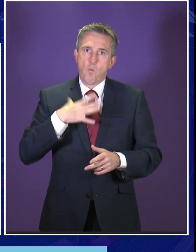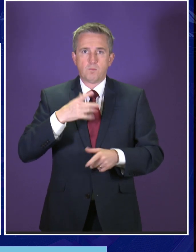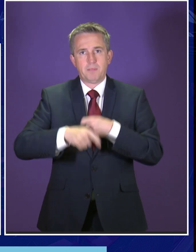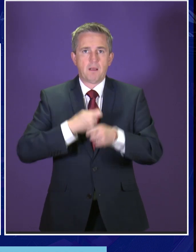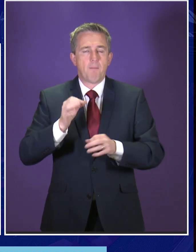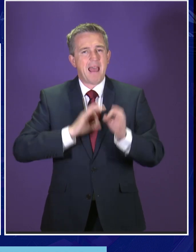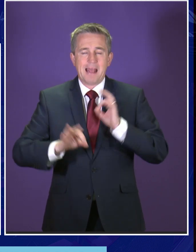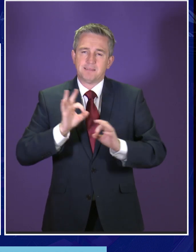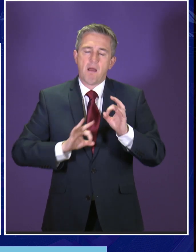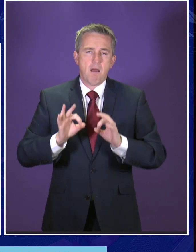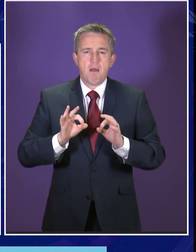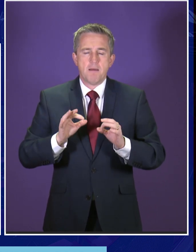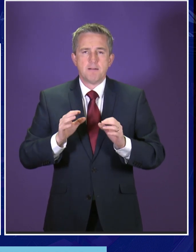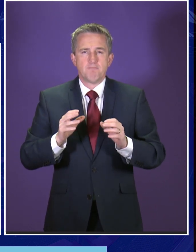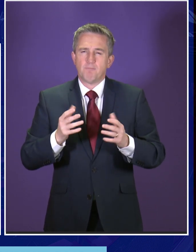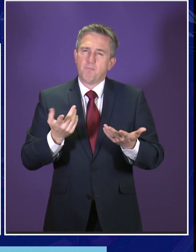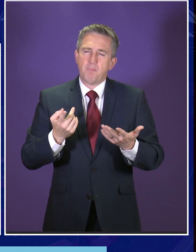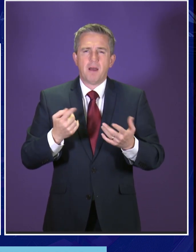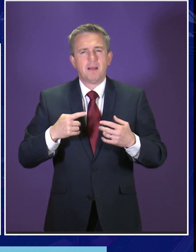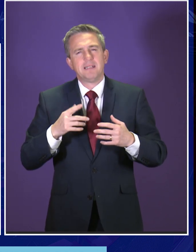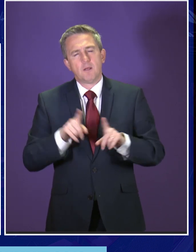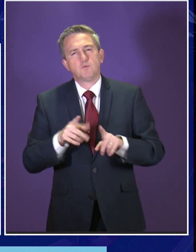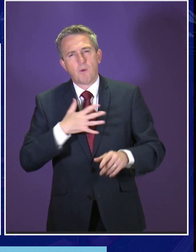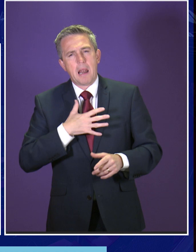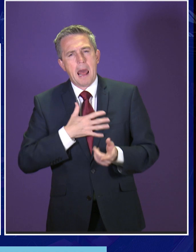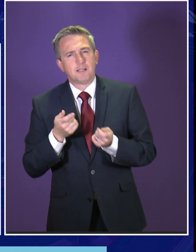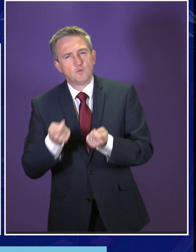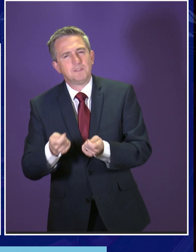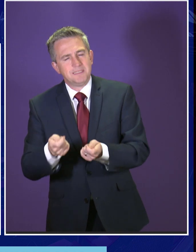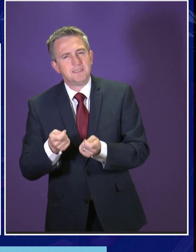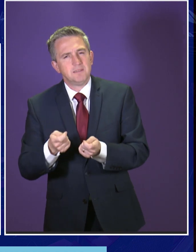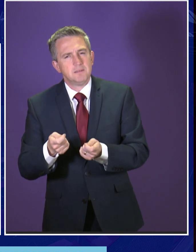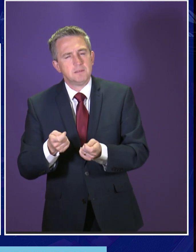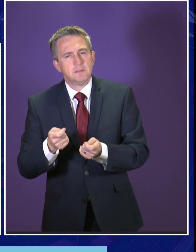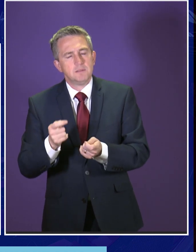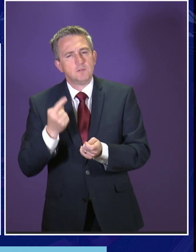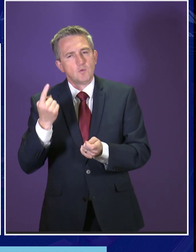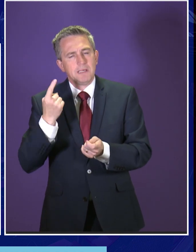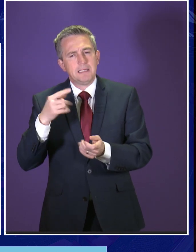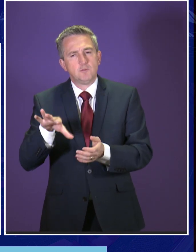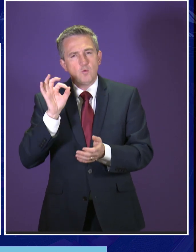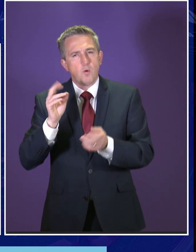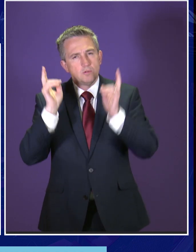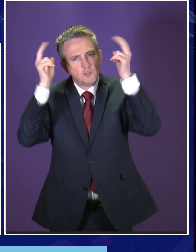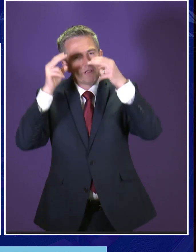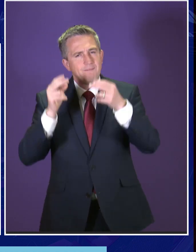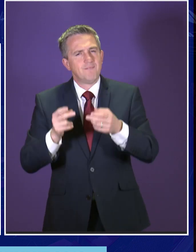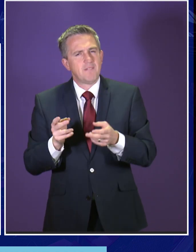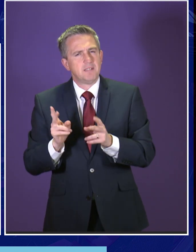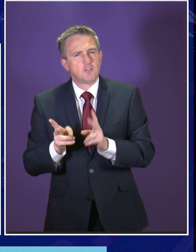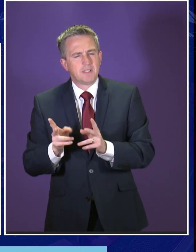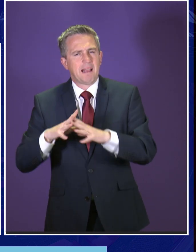but he loved cooking at the same time. So the chef direction came in his